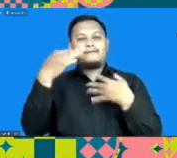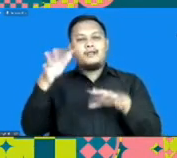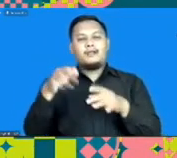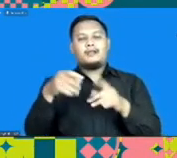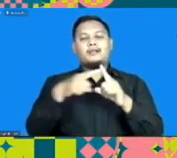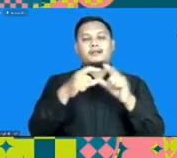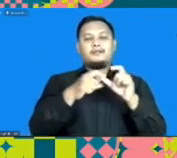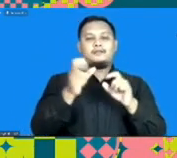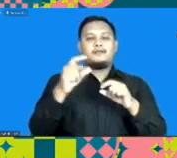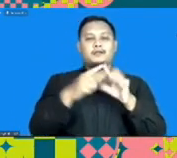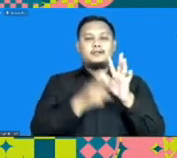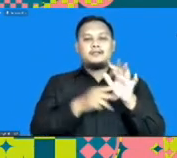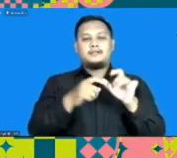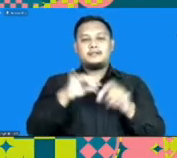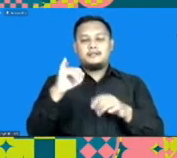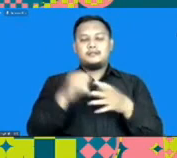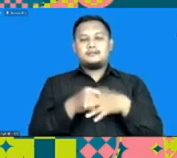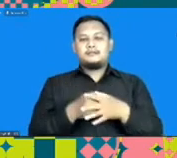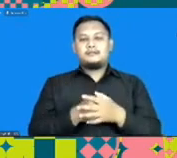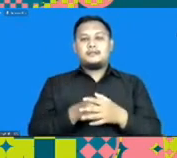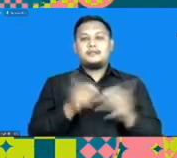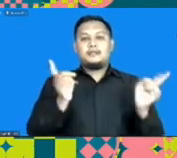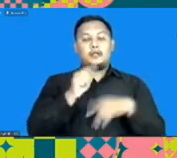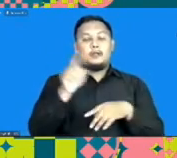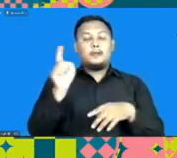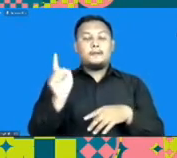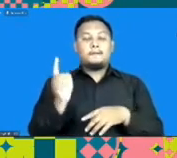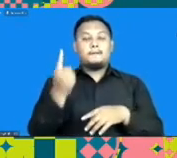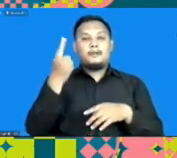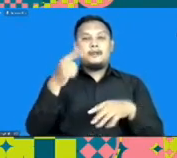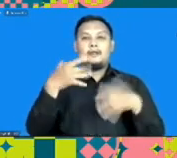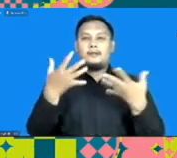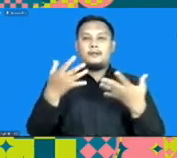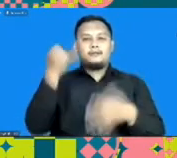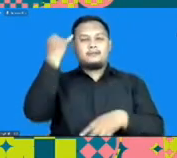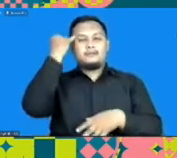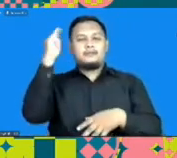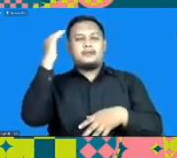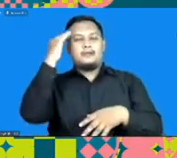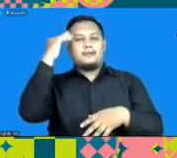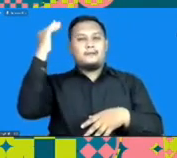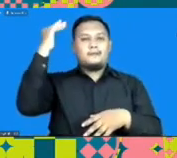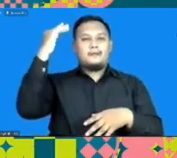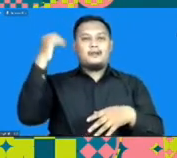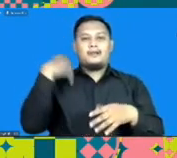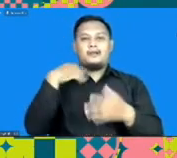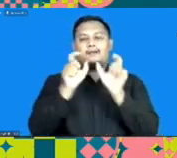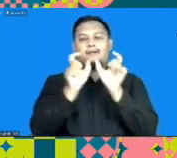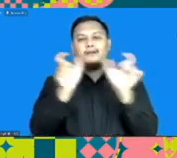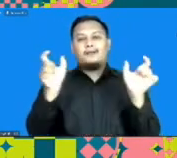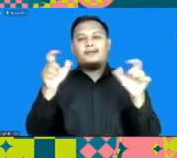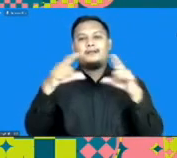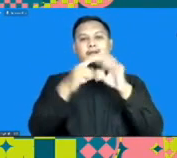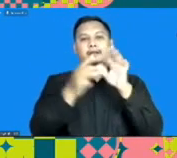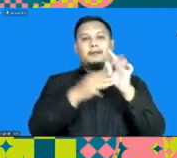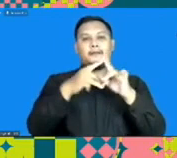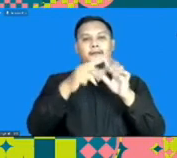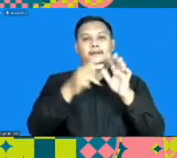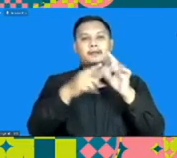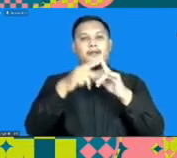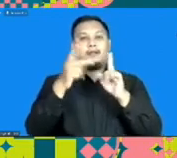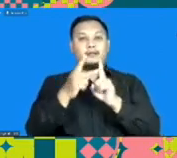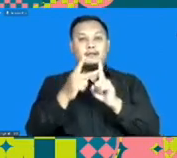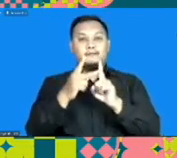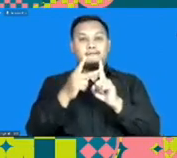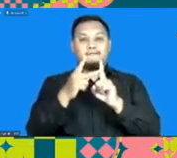is integrity, and we use Arabic word amanah. So integrity, and the word is? Amanah. So amanah is